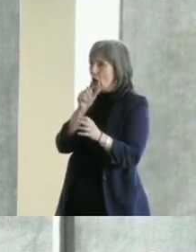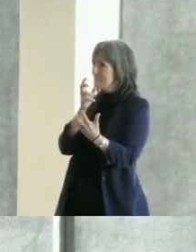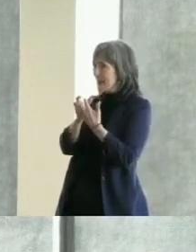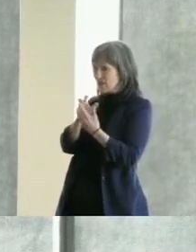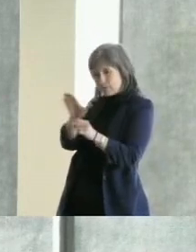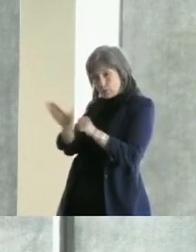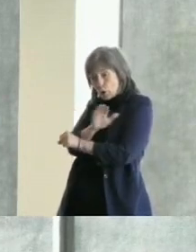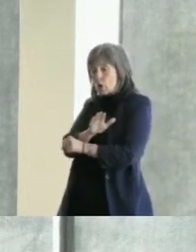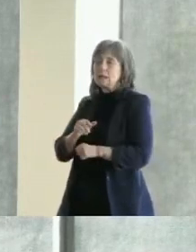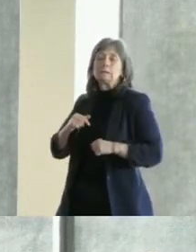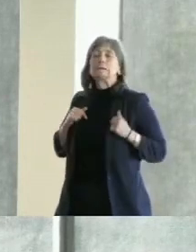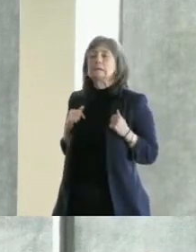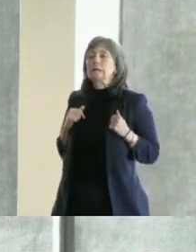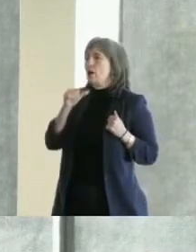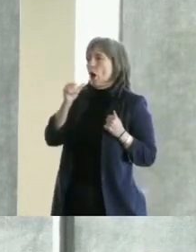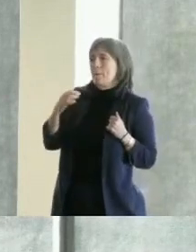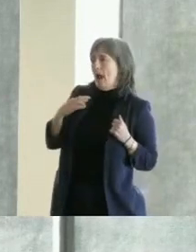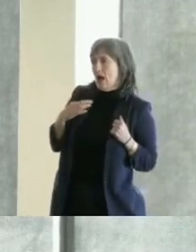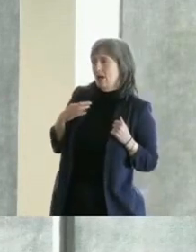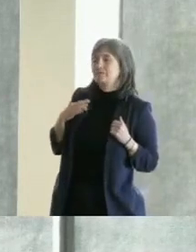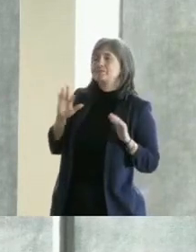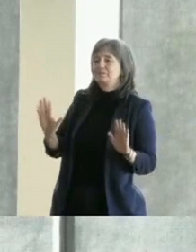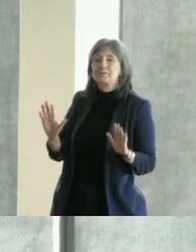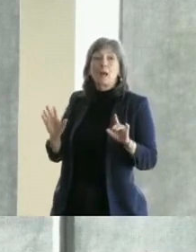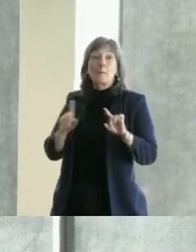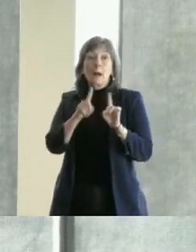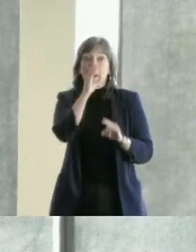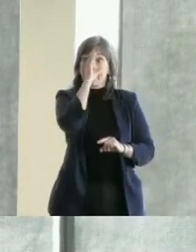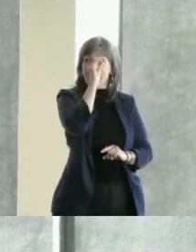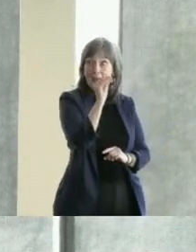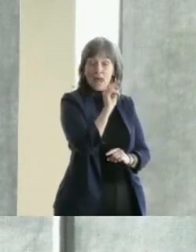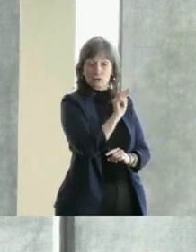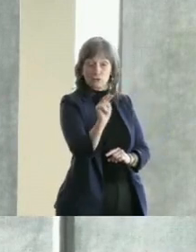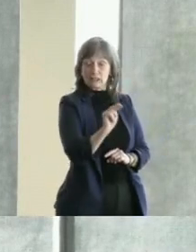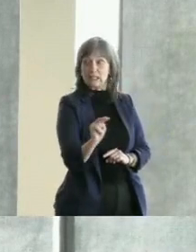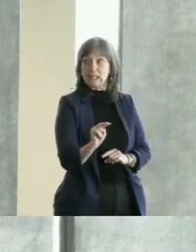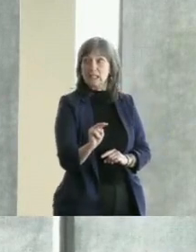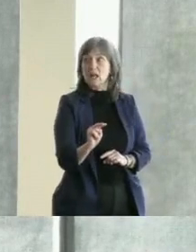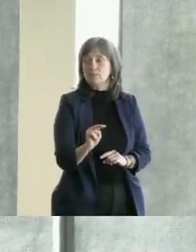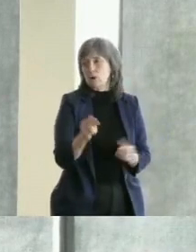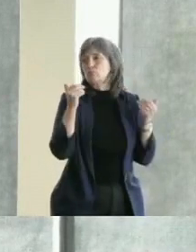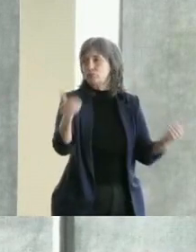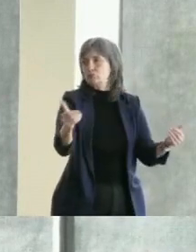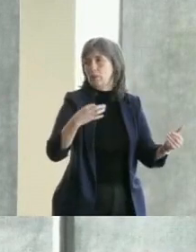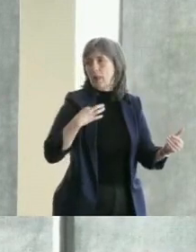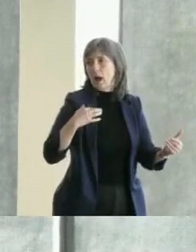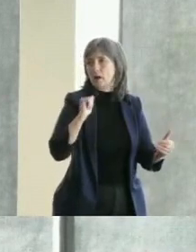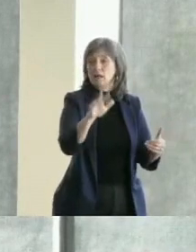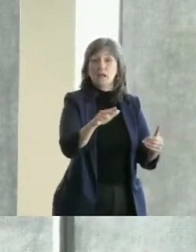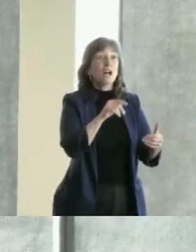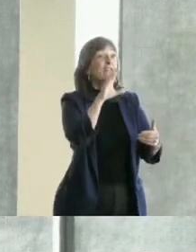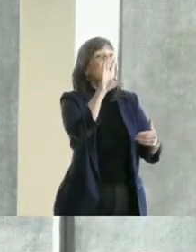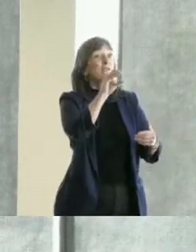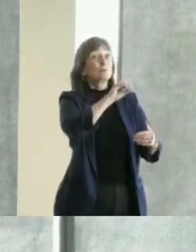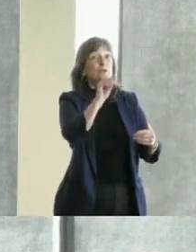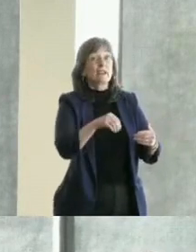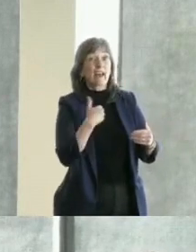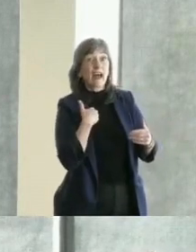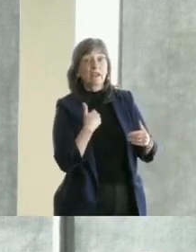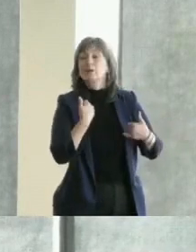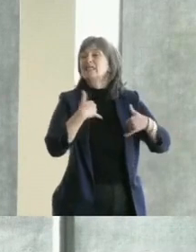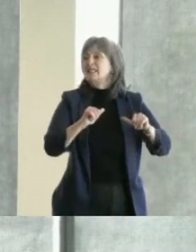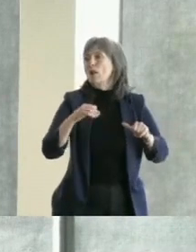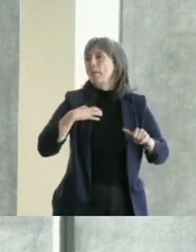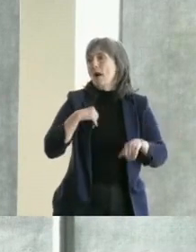don't have, or 2 things. But I assure you, if it was a man looking at that job description, if he didn't have half of the qualifications, he